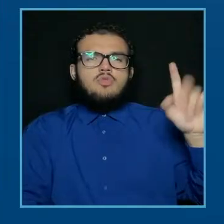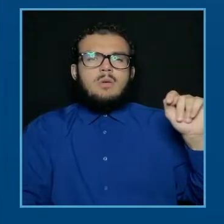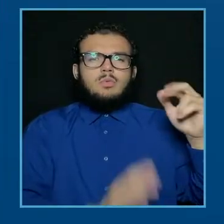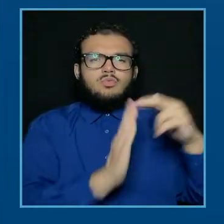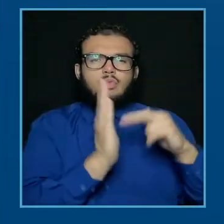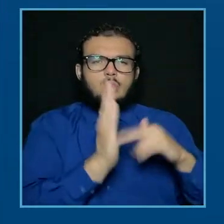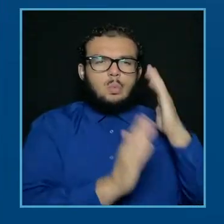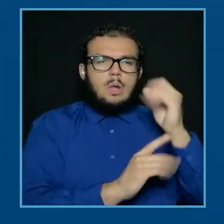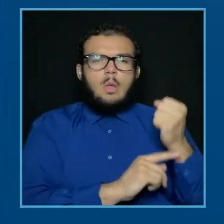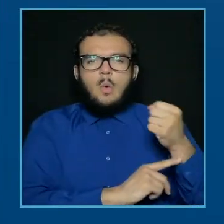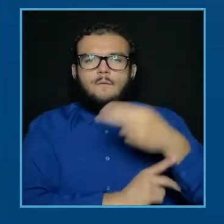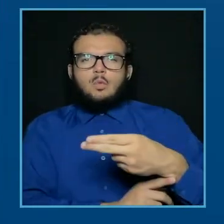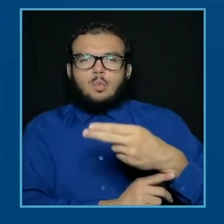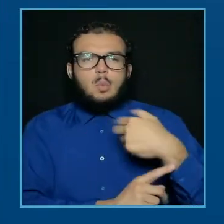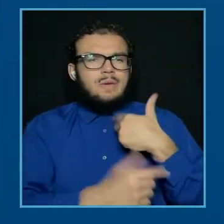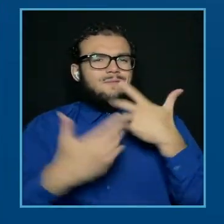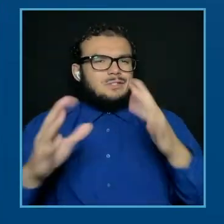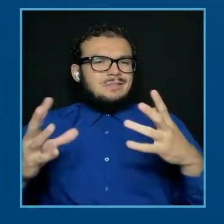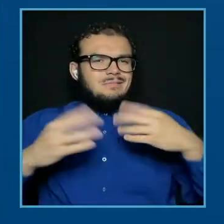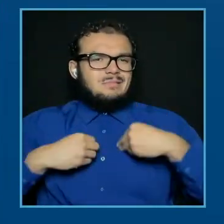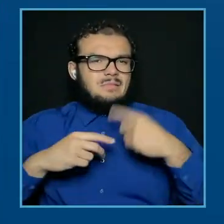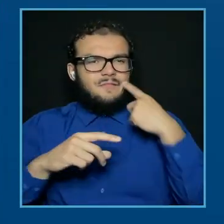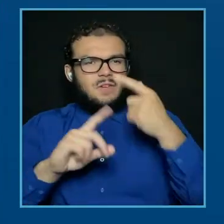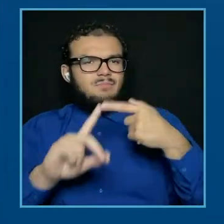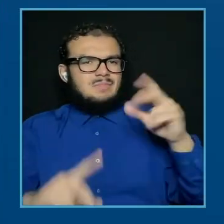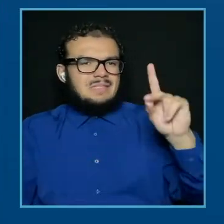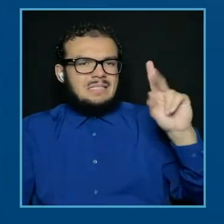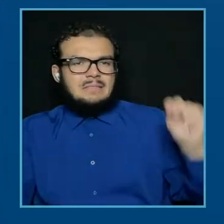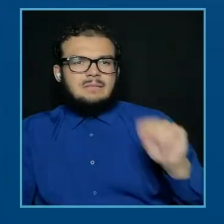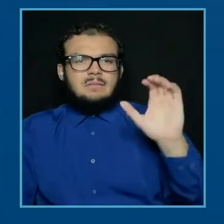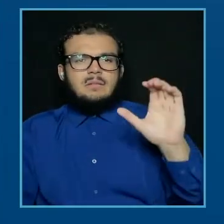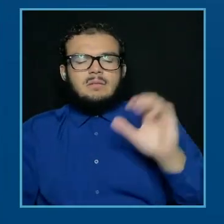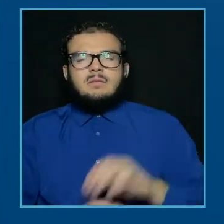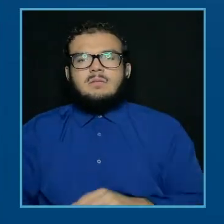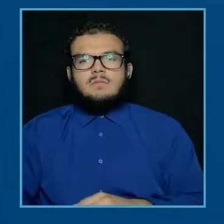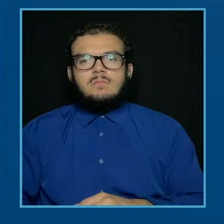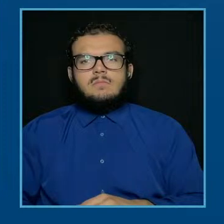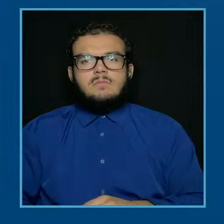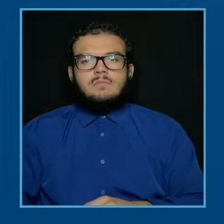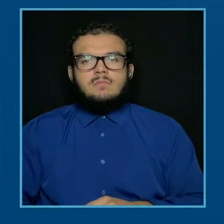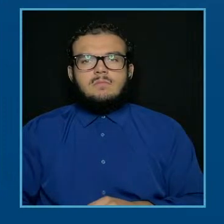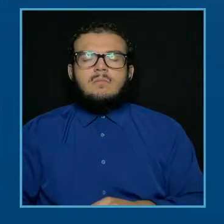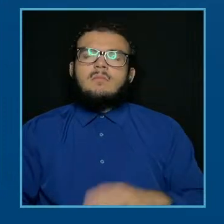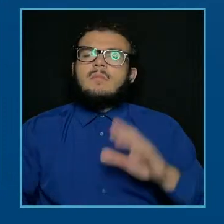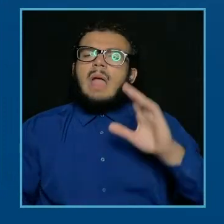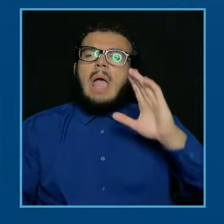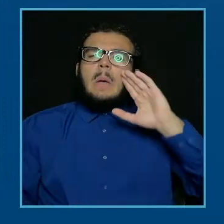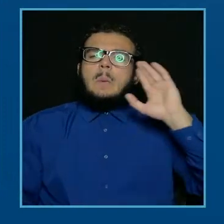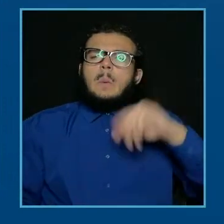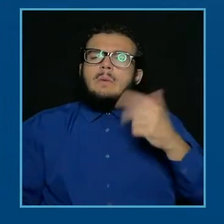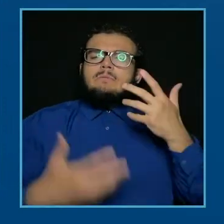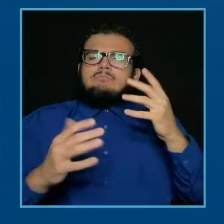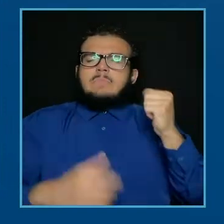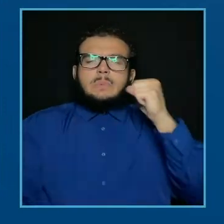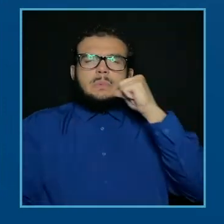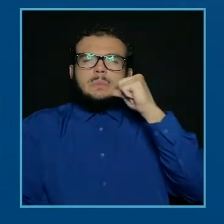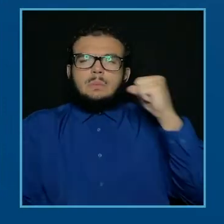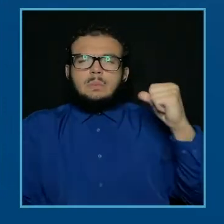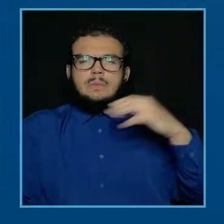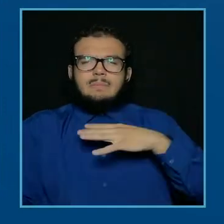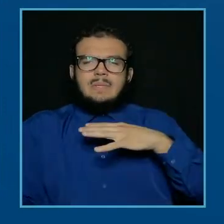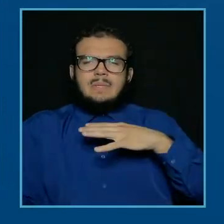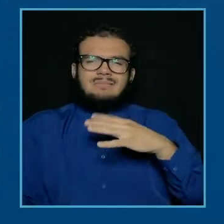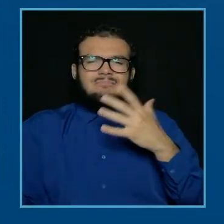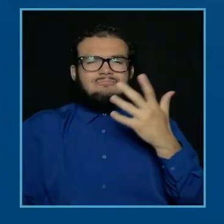the rules that we accepted from the DNC. And I know that women have been kind